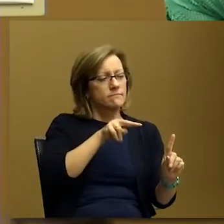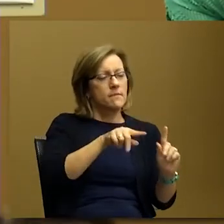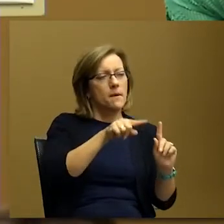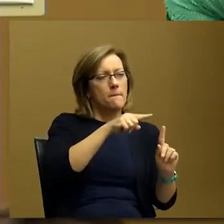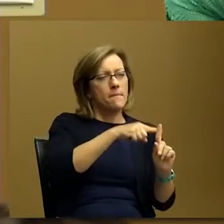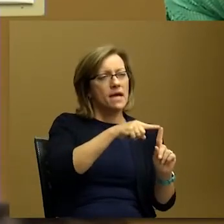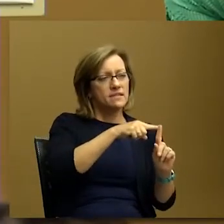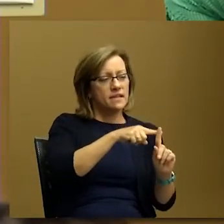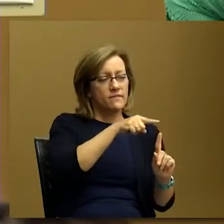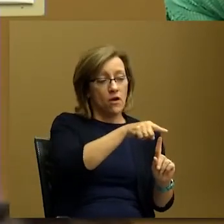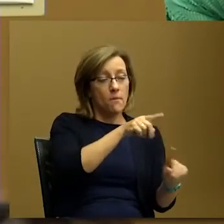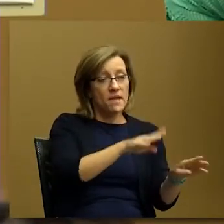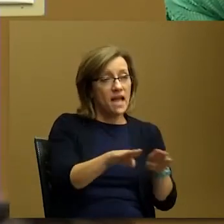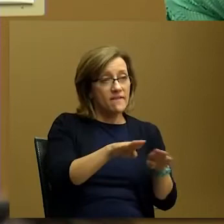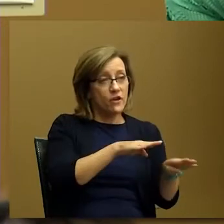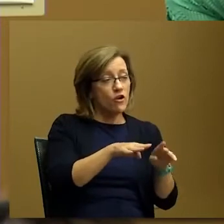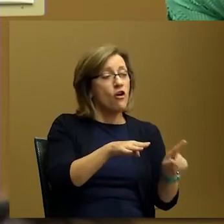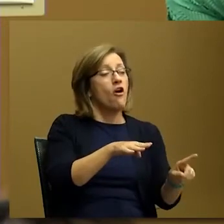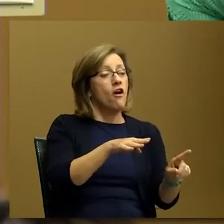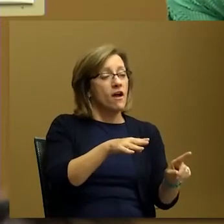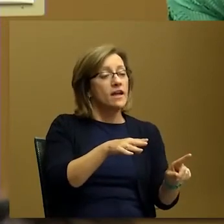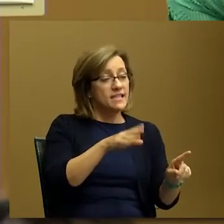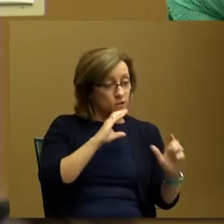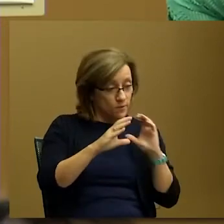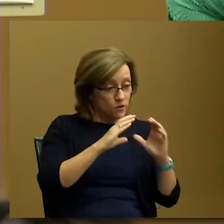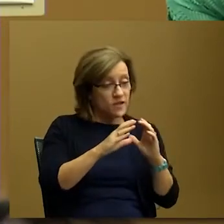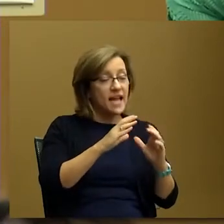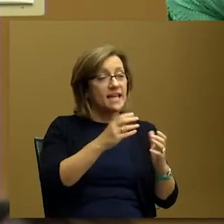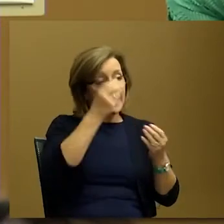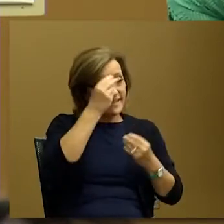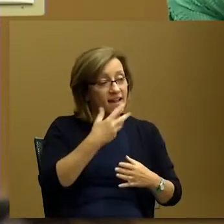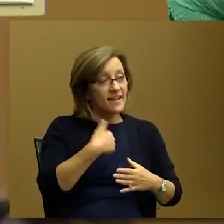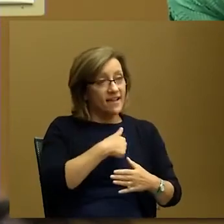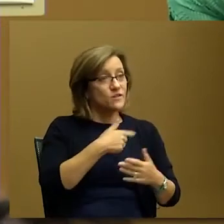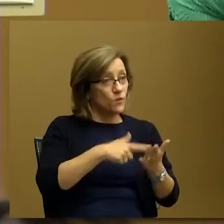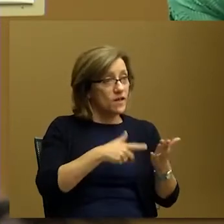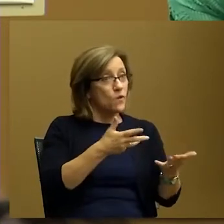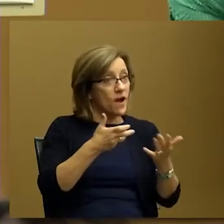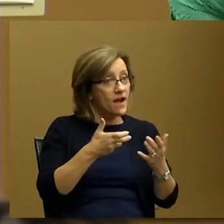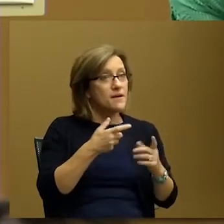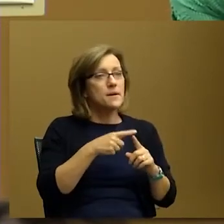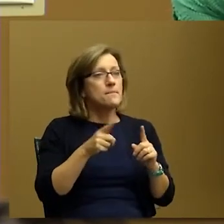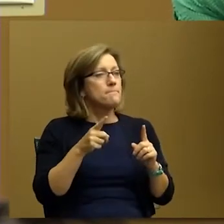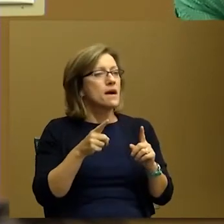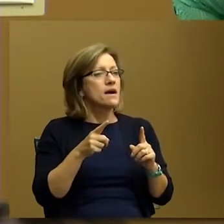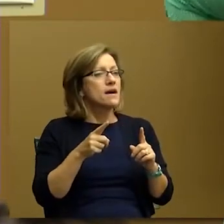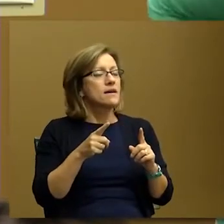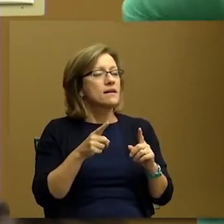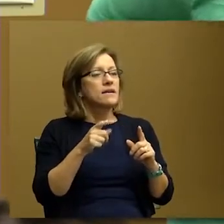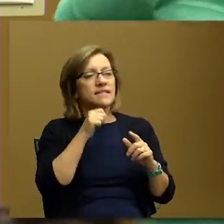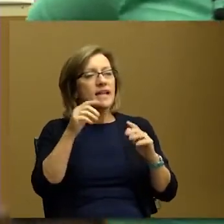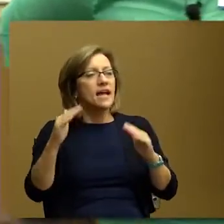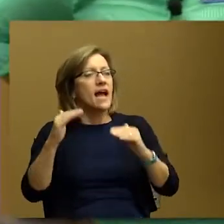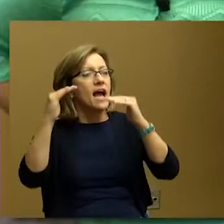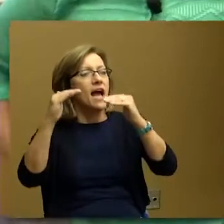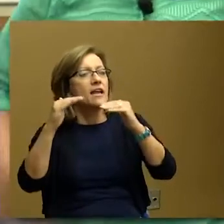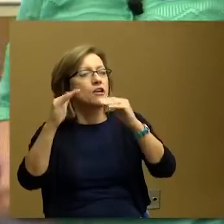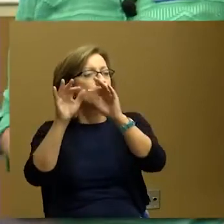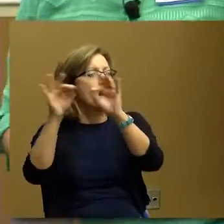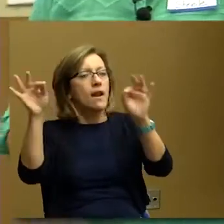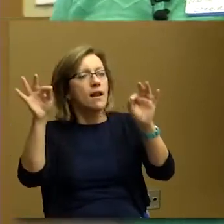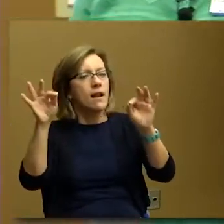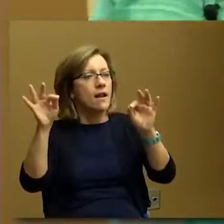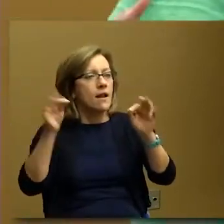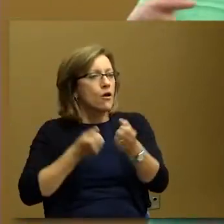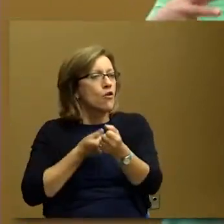way. Wow, this kid's telling us what he wants. But again, it's just not at the higher level that we want.